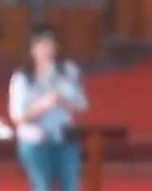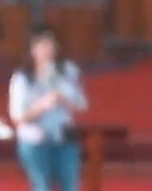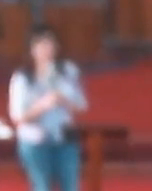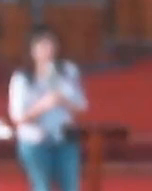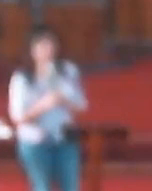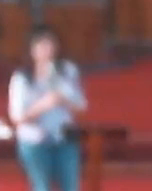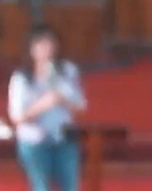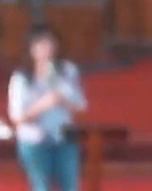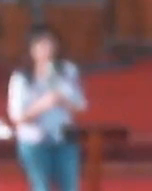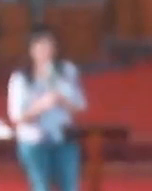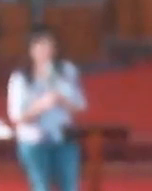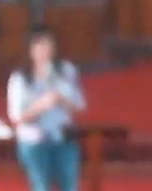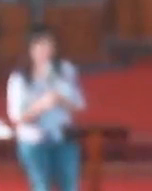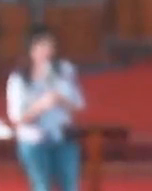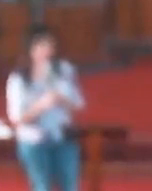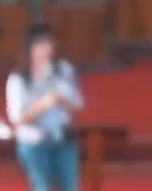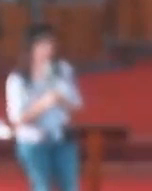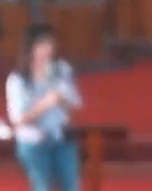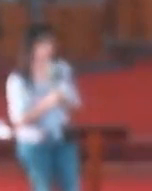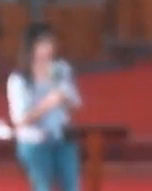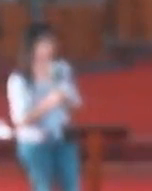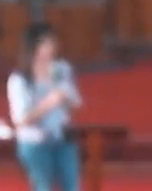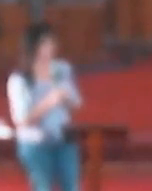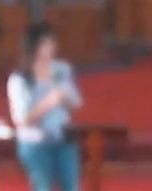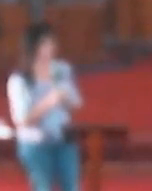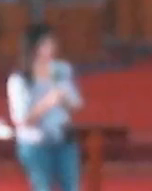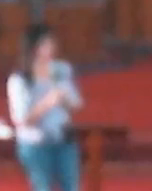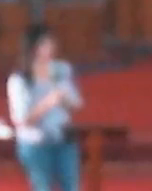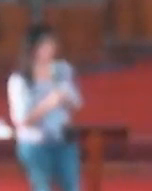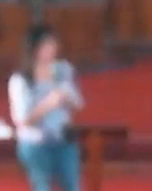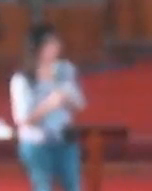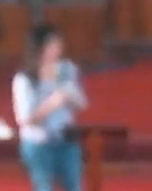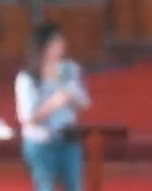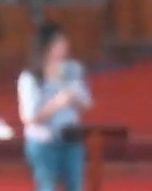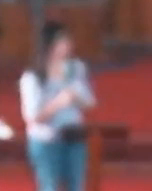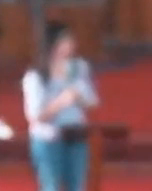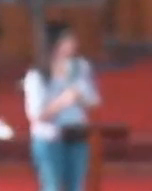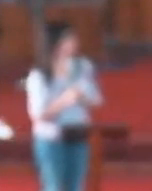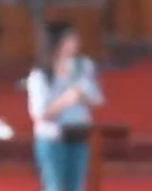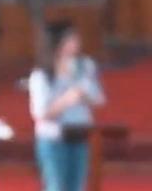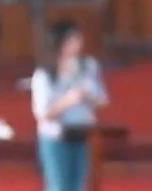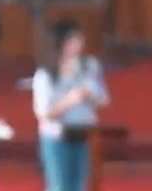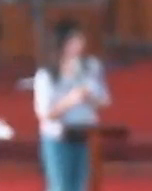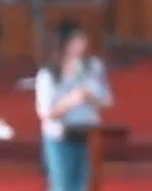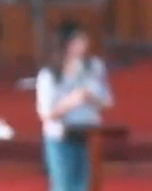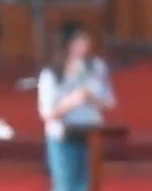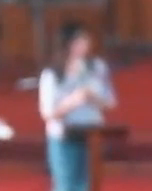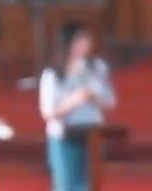apropiamos nosotros de esa fuerza? And when do we appropriate ourselves with that?